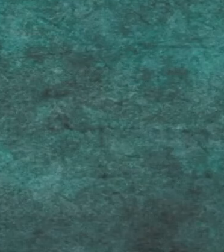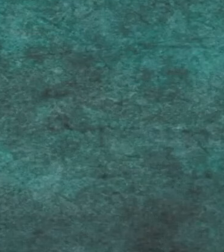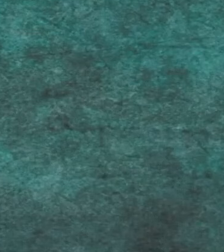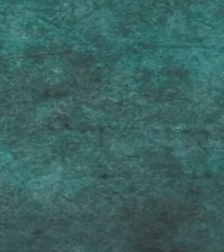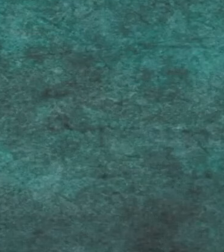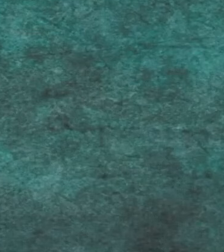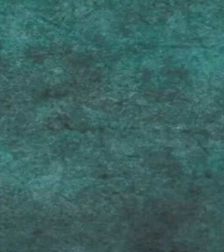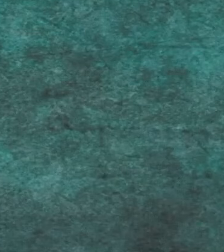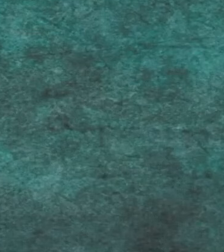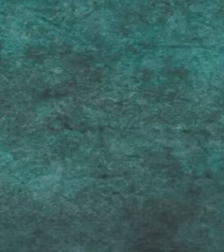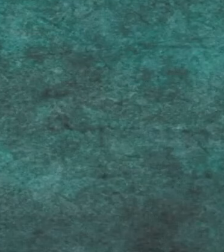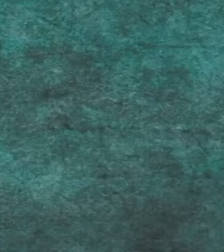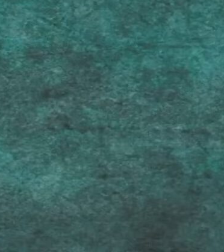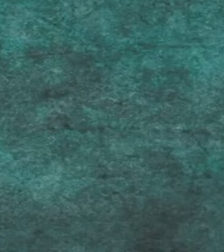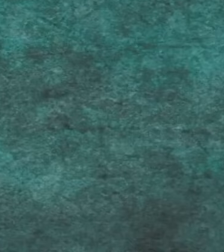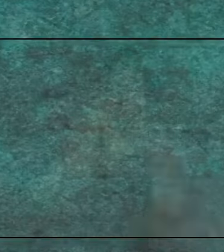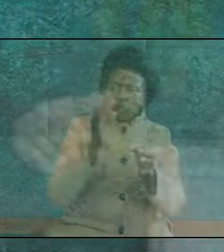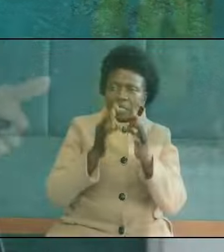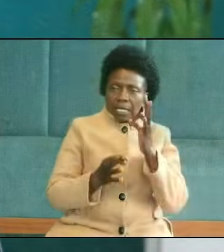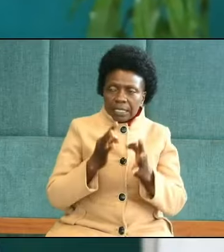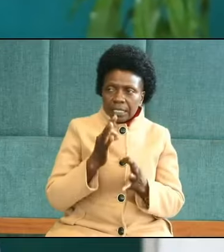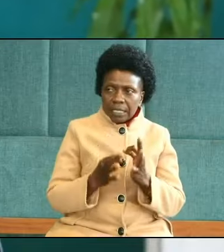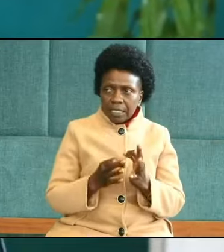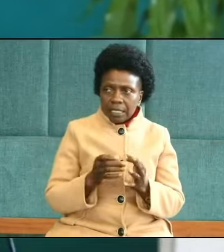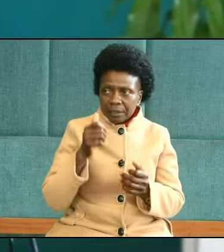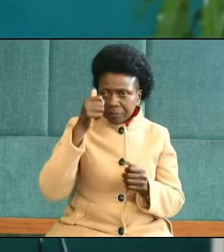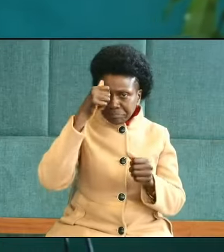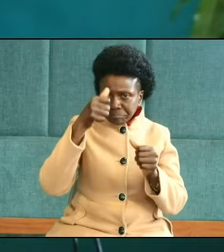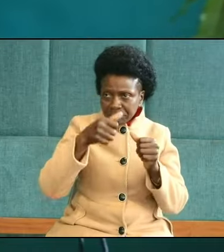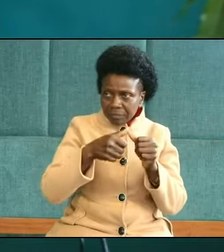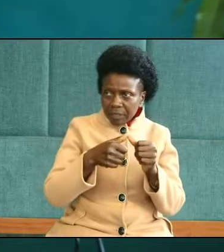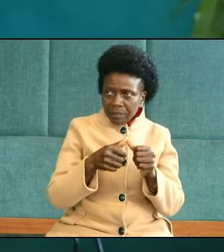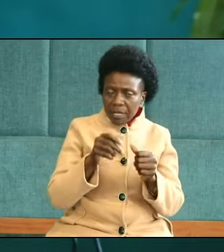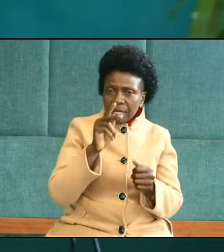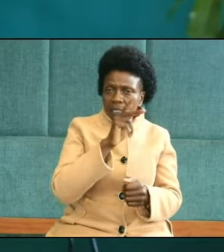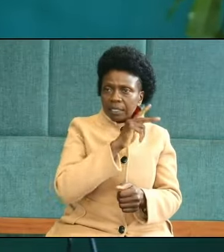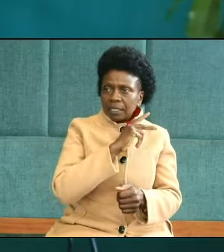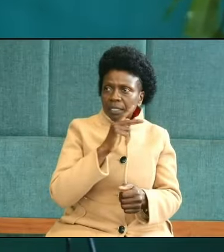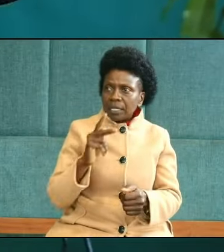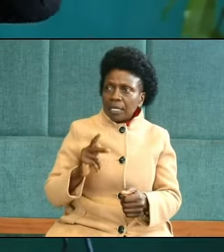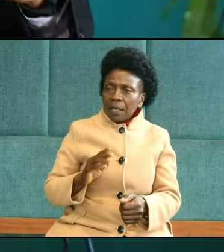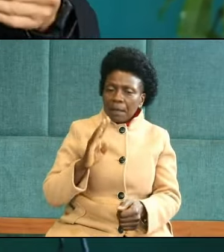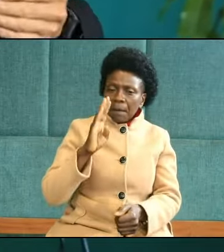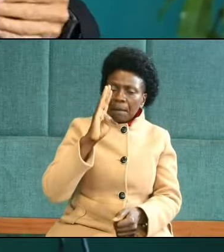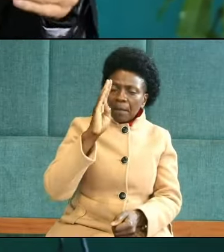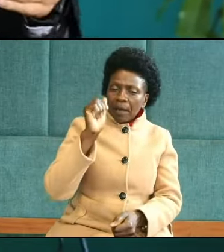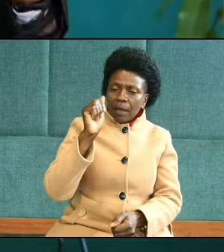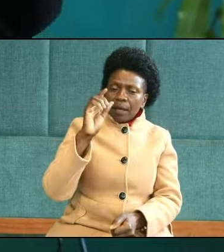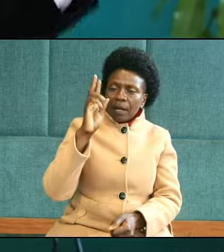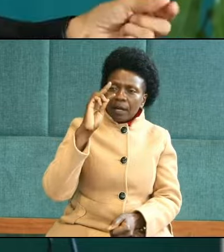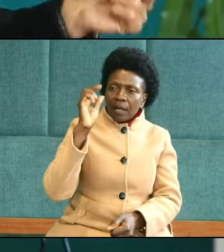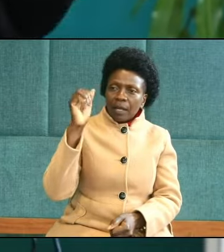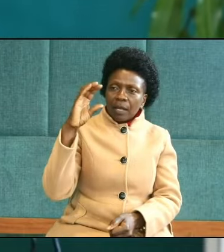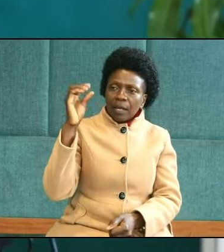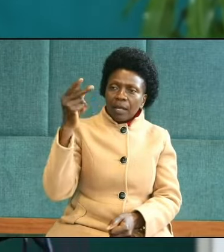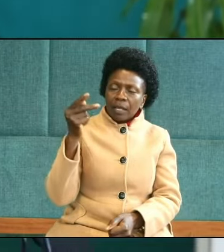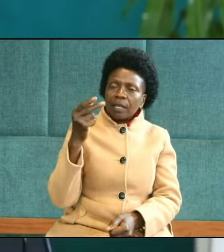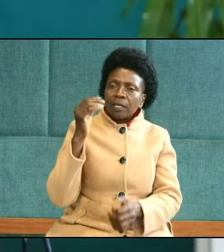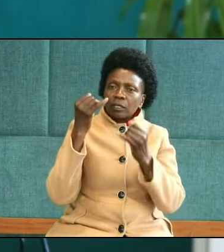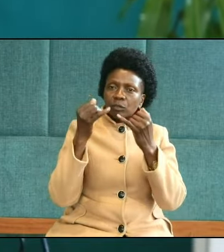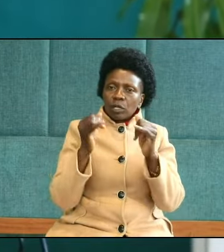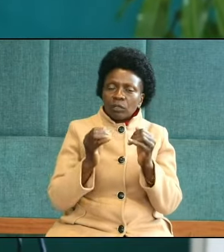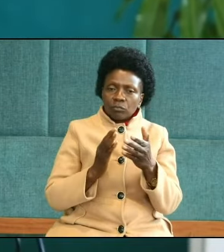read about it in the book of Judges. You remember King Balak, the book of Judges tells us he tried to